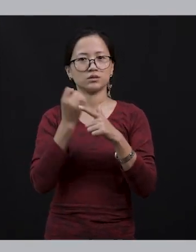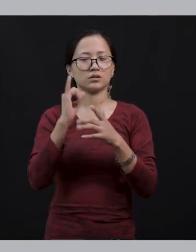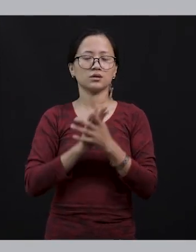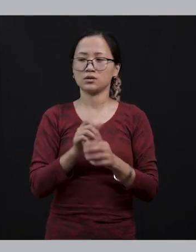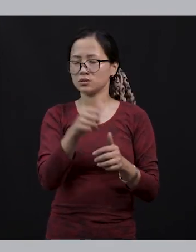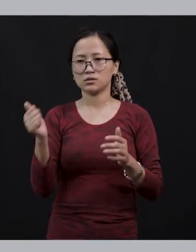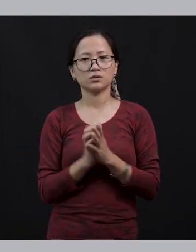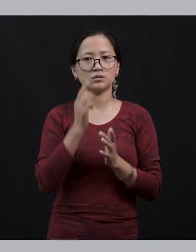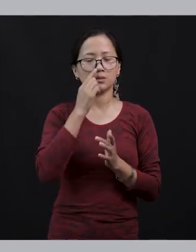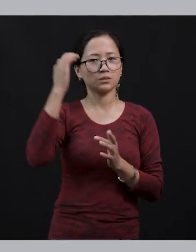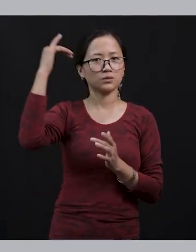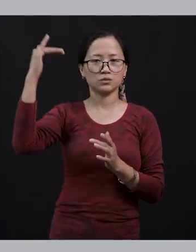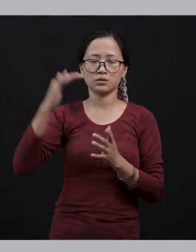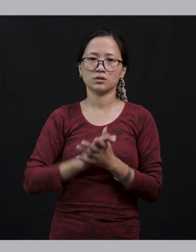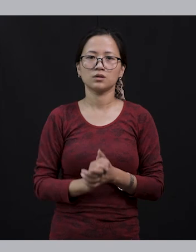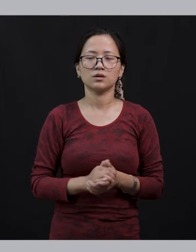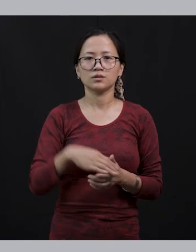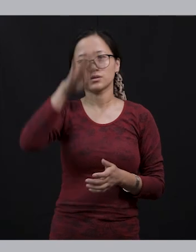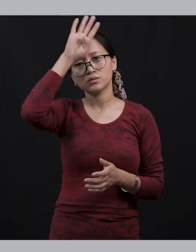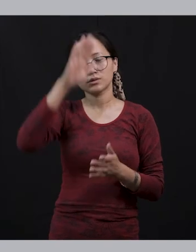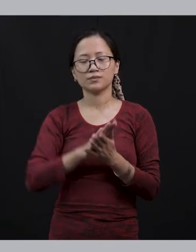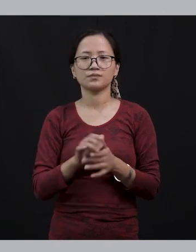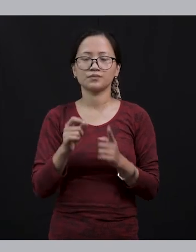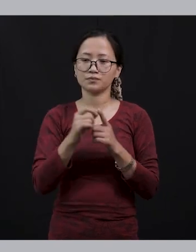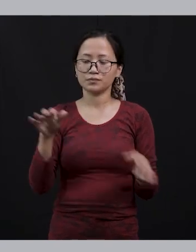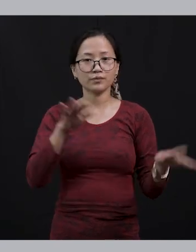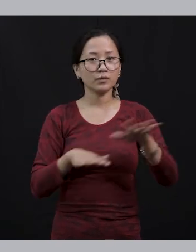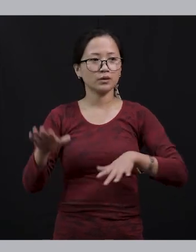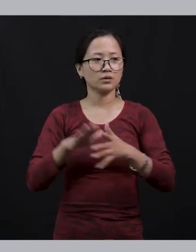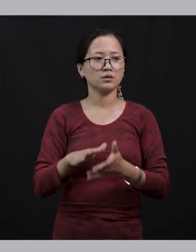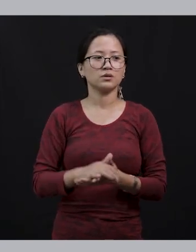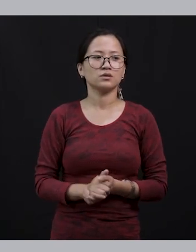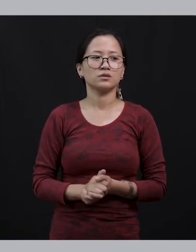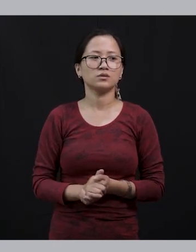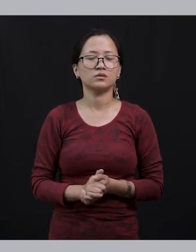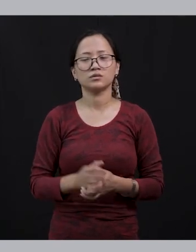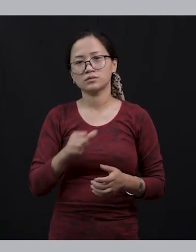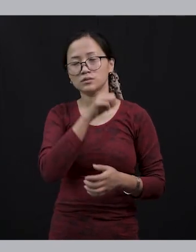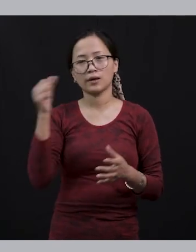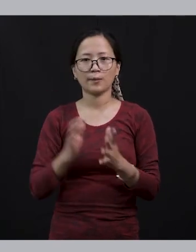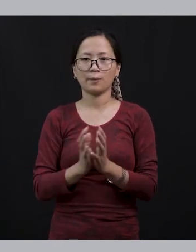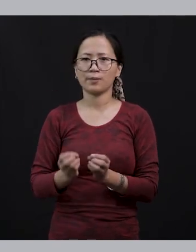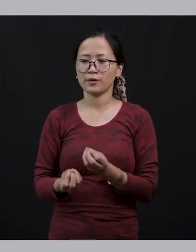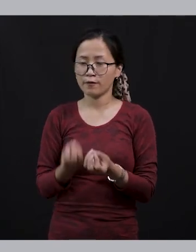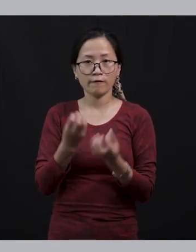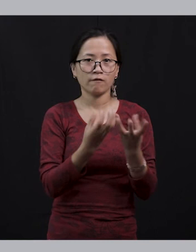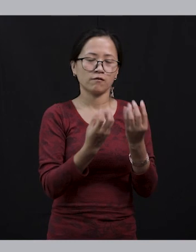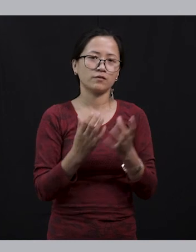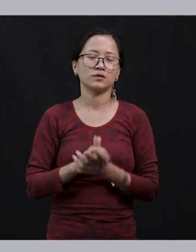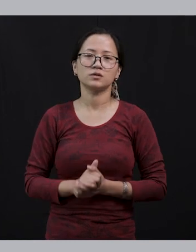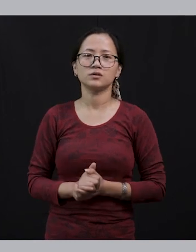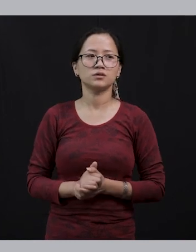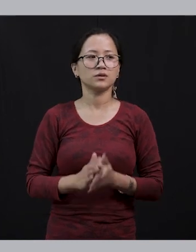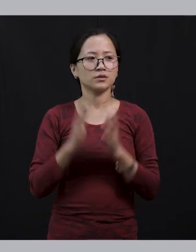women and the queen, performs Johar, that is dying by fire. Now, Alauddin Khilji is